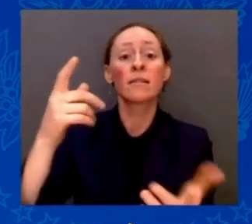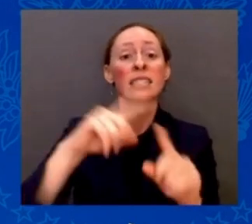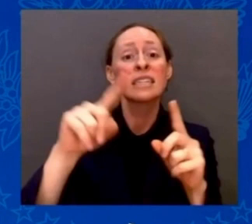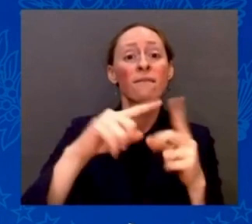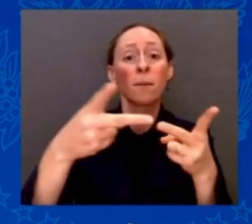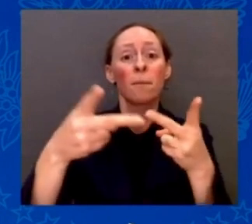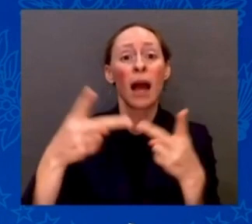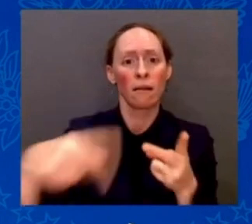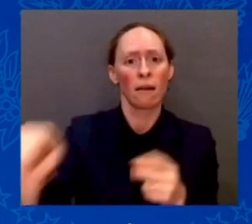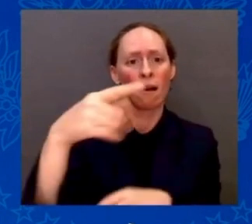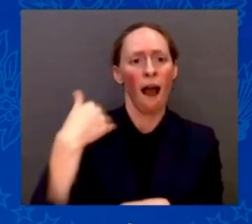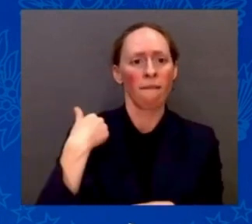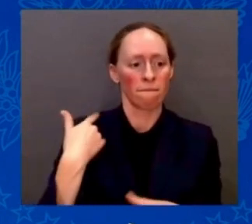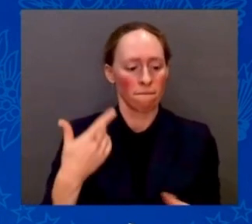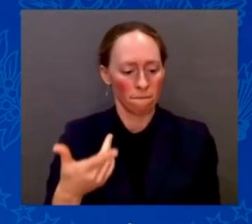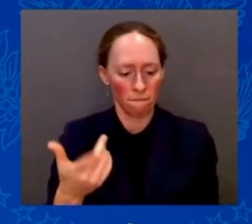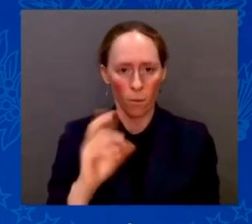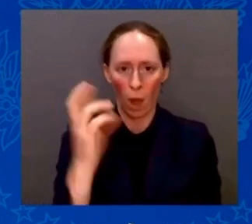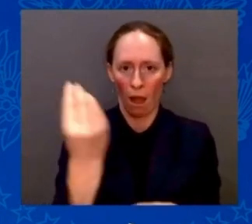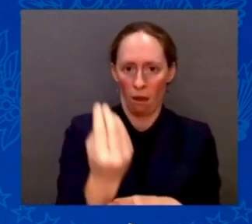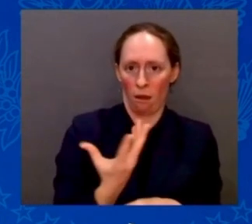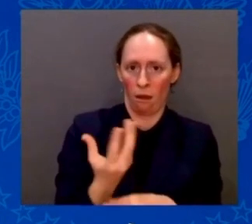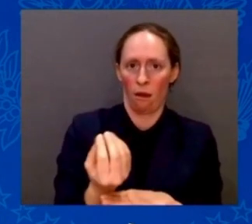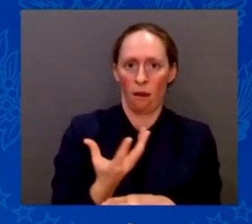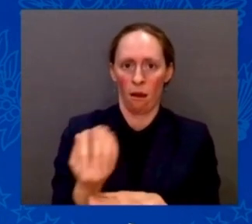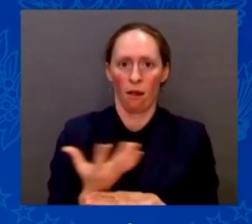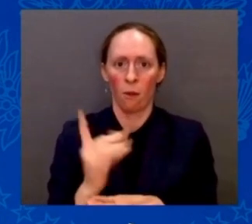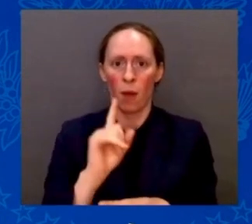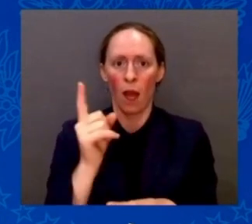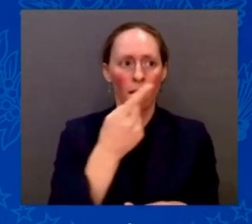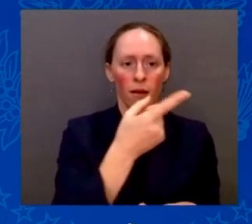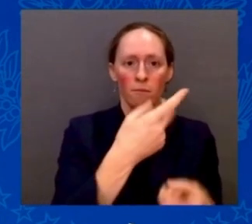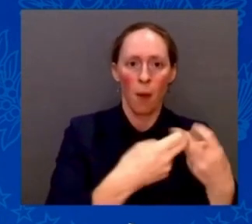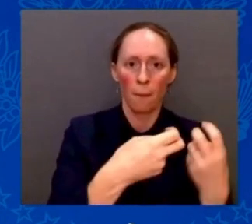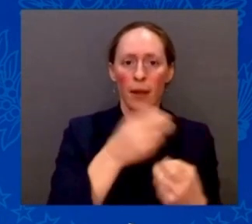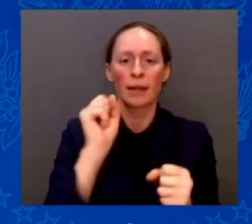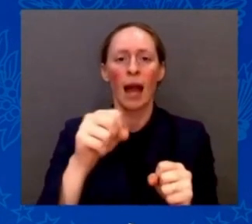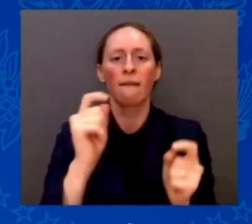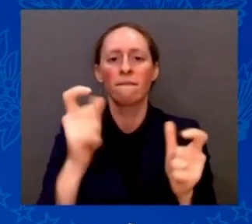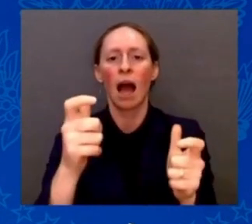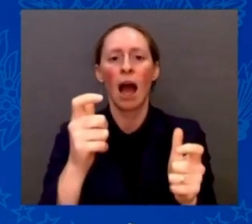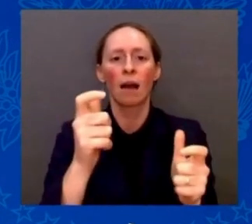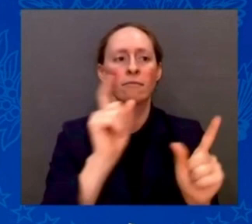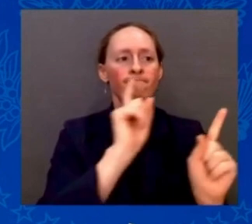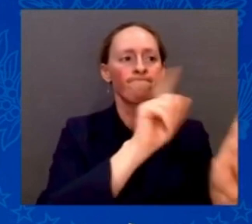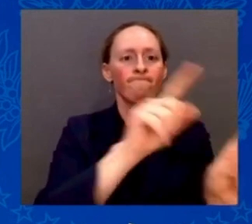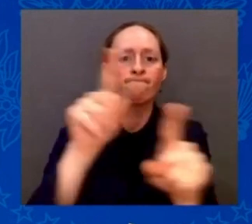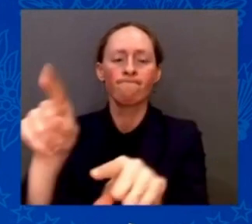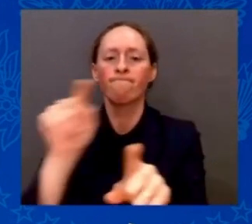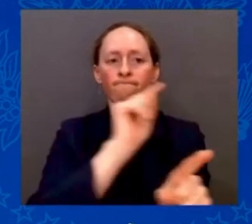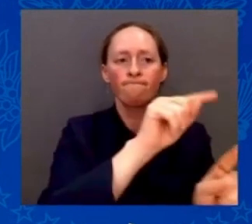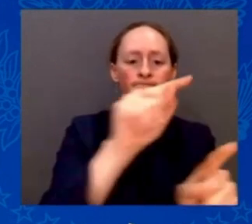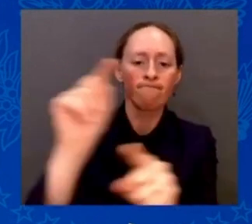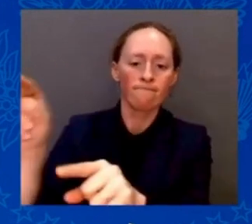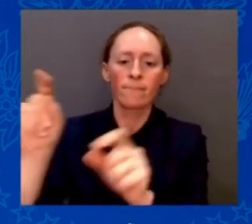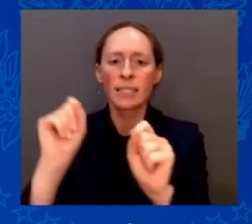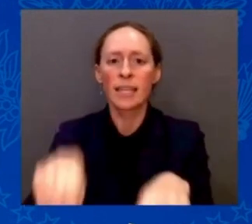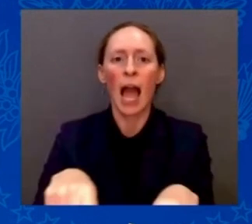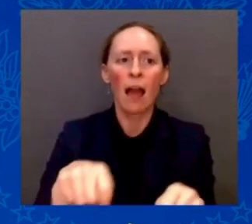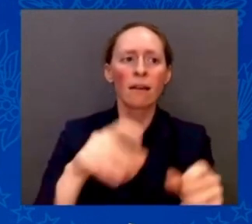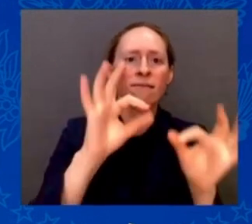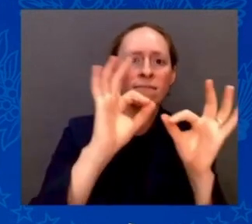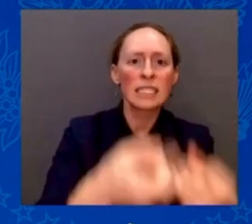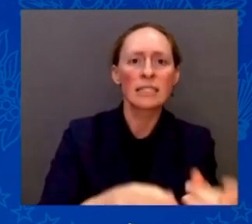pole. To enable emergency responders to more quickly identify which lines are damaged or down, so repairs can happen as quickly